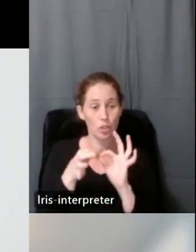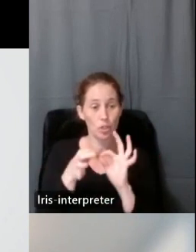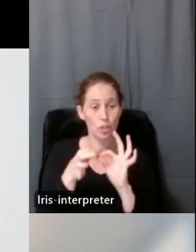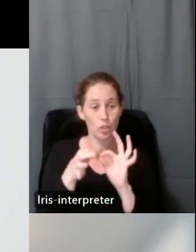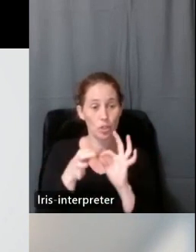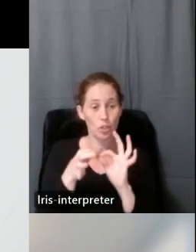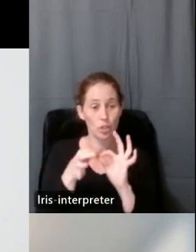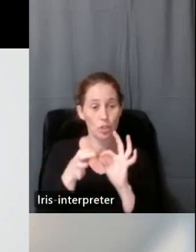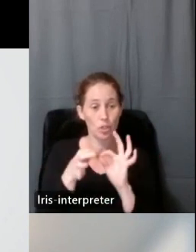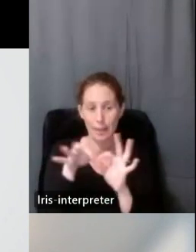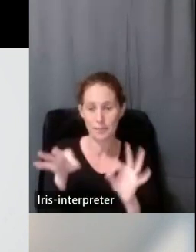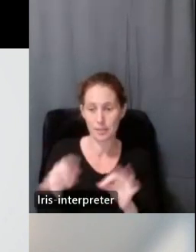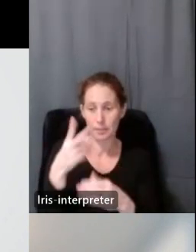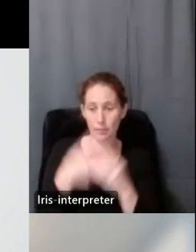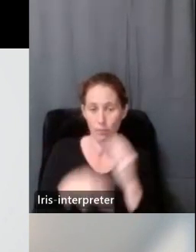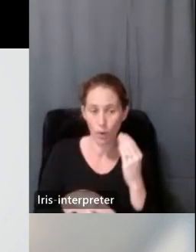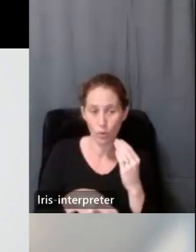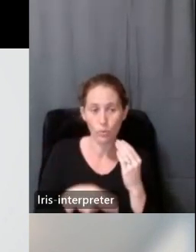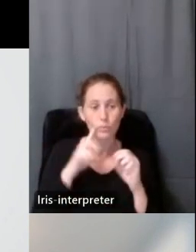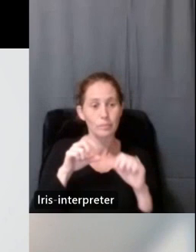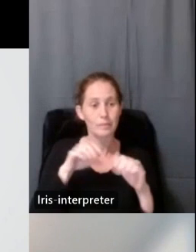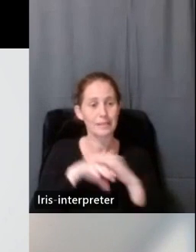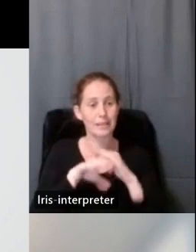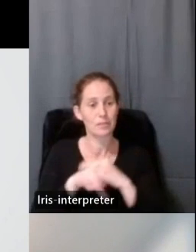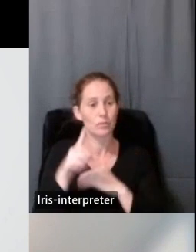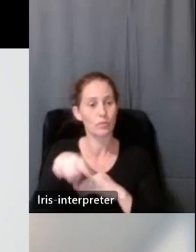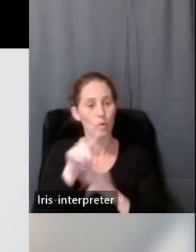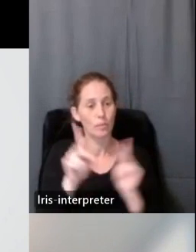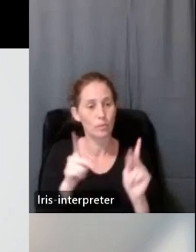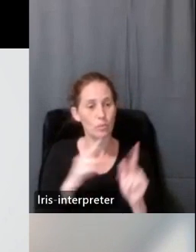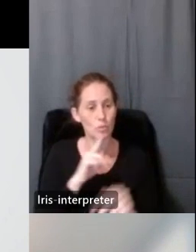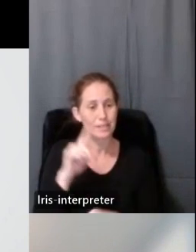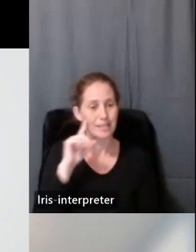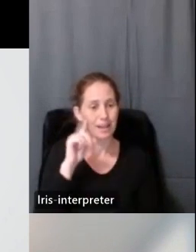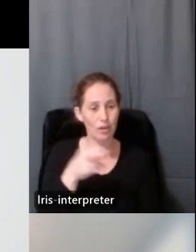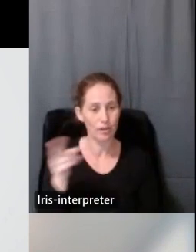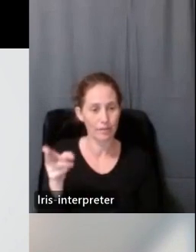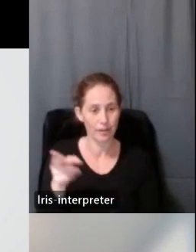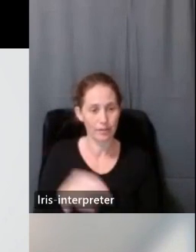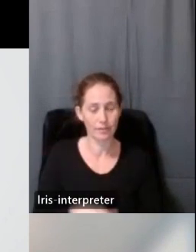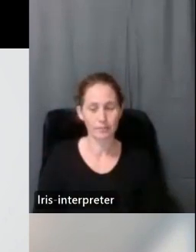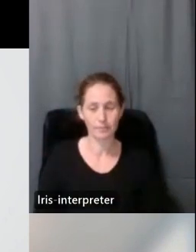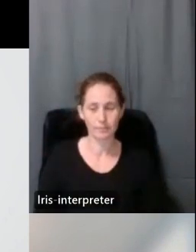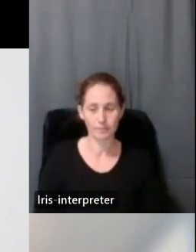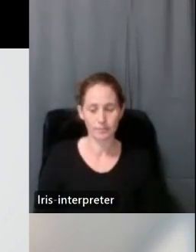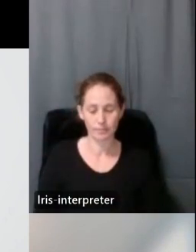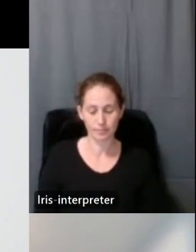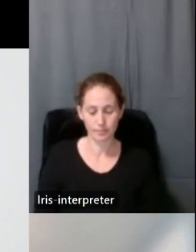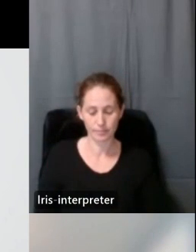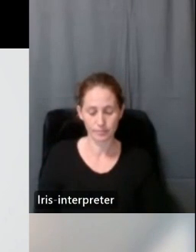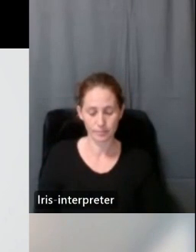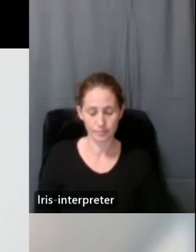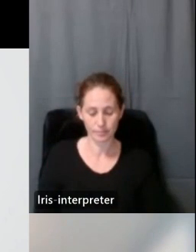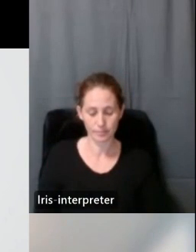and captioned so that it is accessible to those who are deaf or hard of hearing.